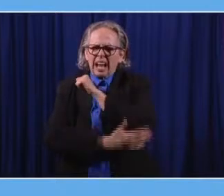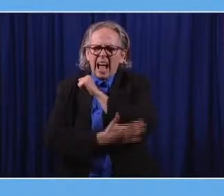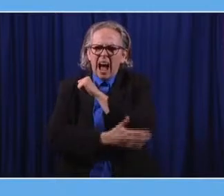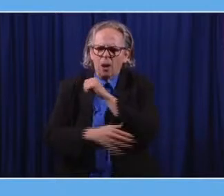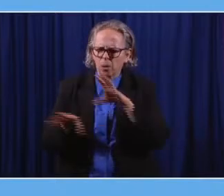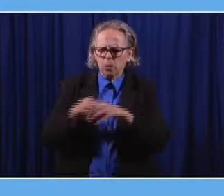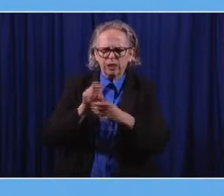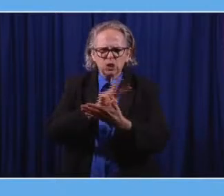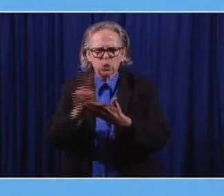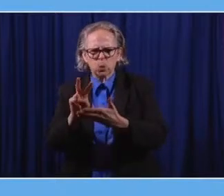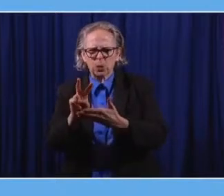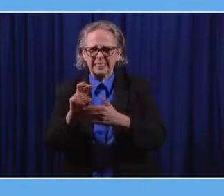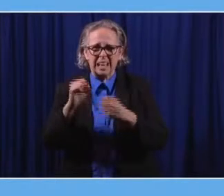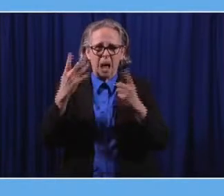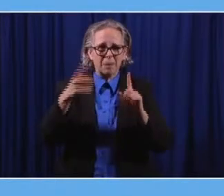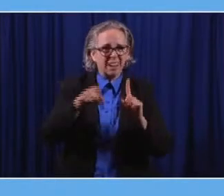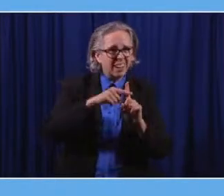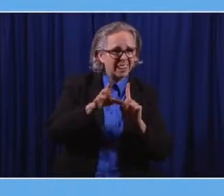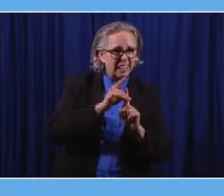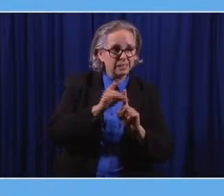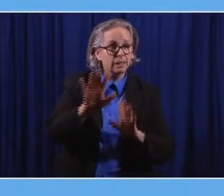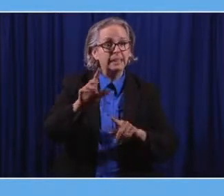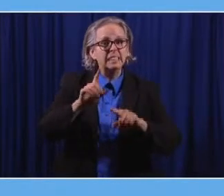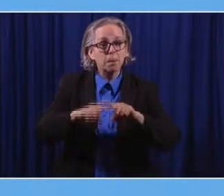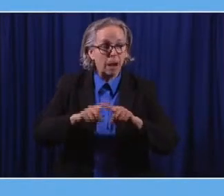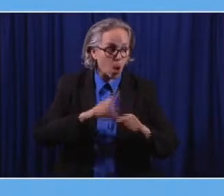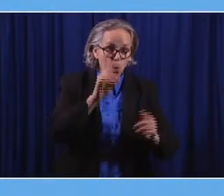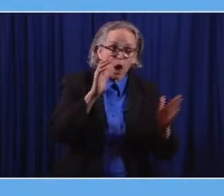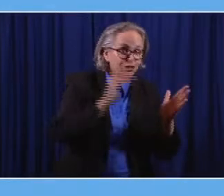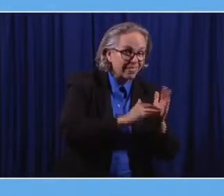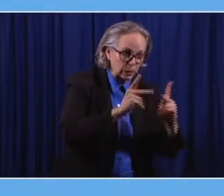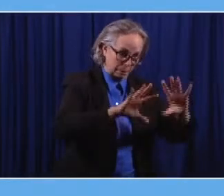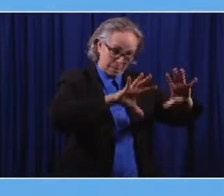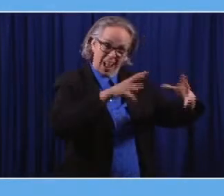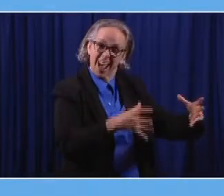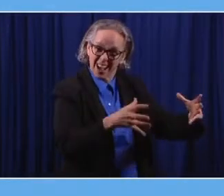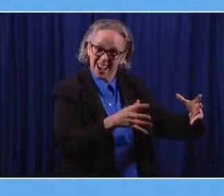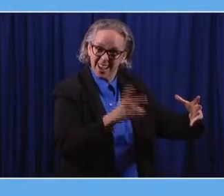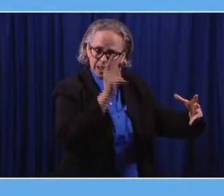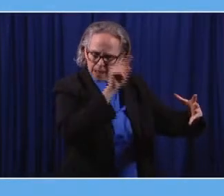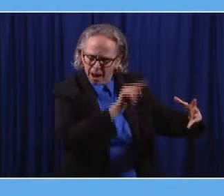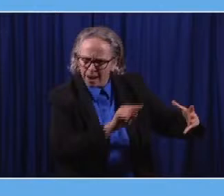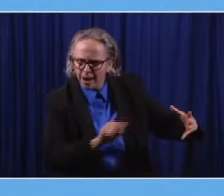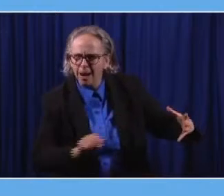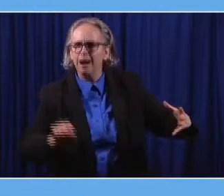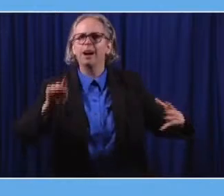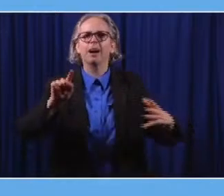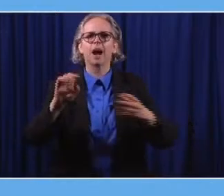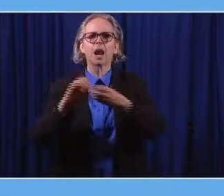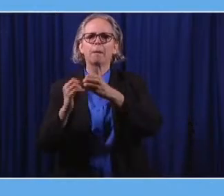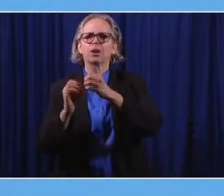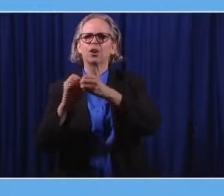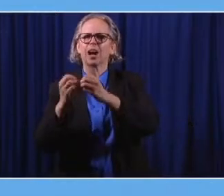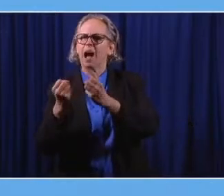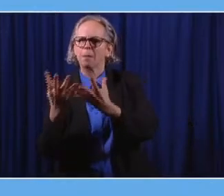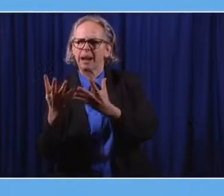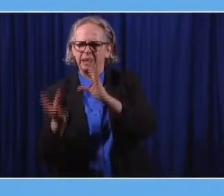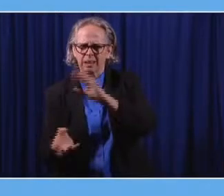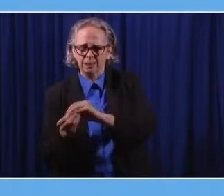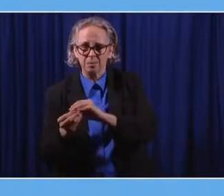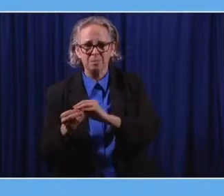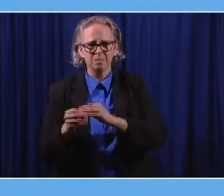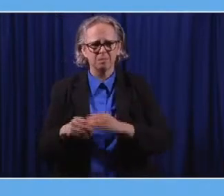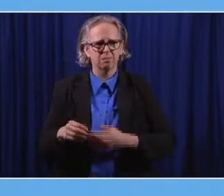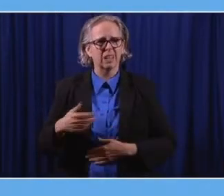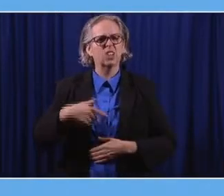on 100,000 population. So we're comparing apples to apples. What you'll see here, and I'll just go down, you start with